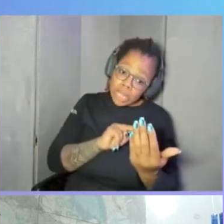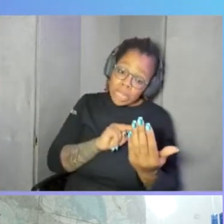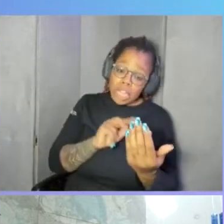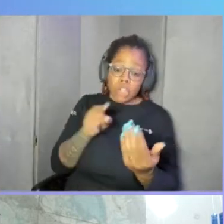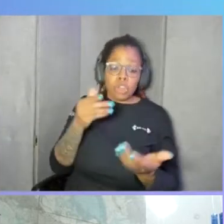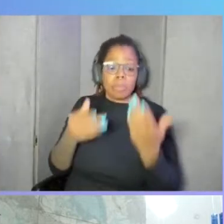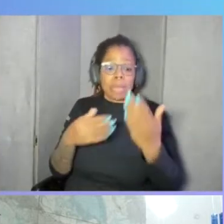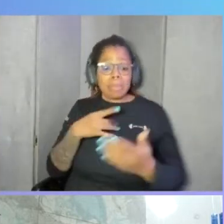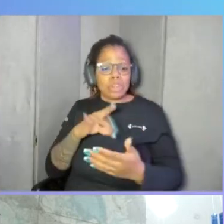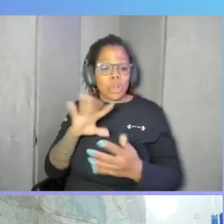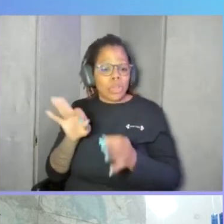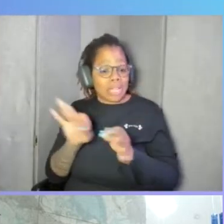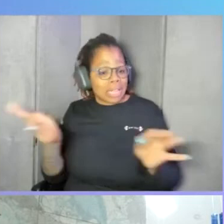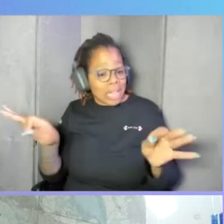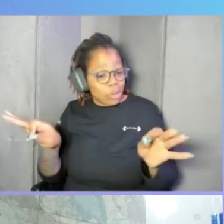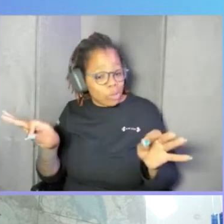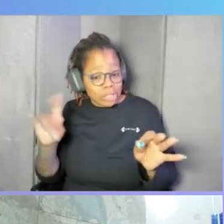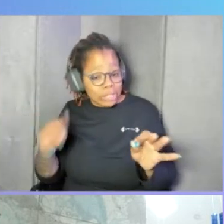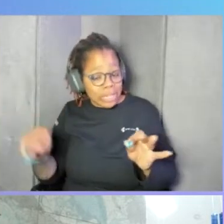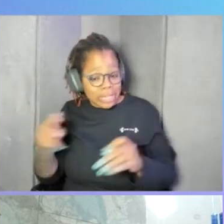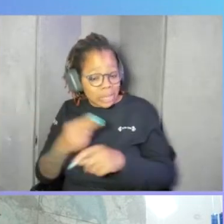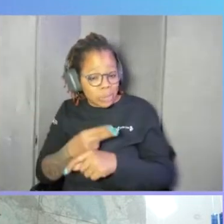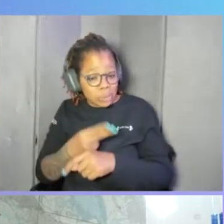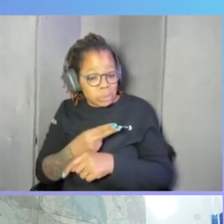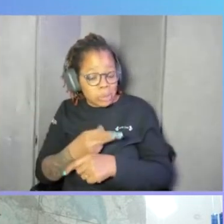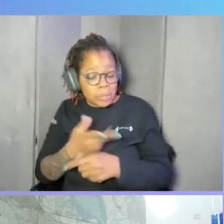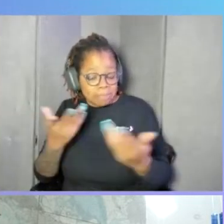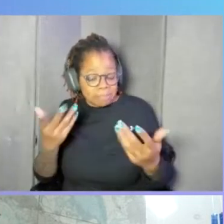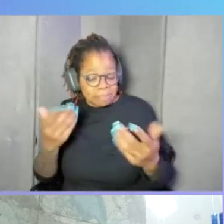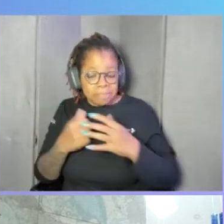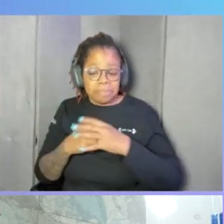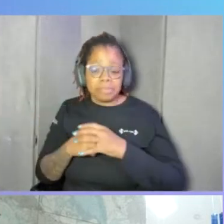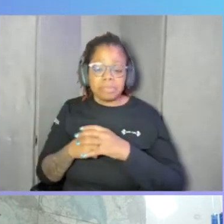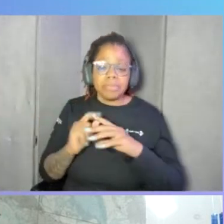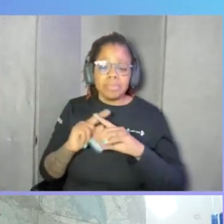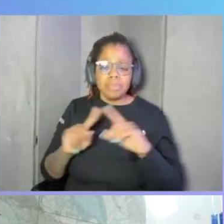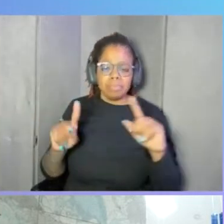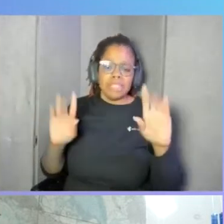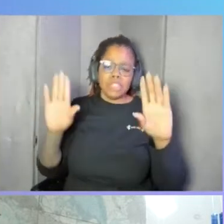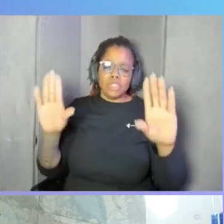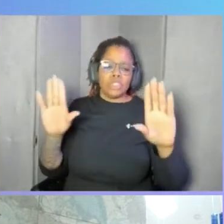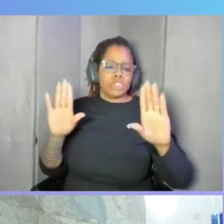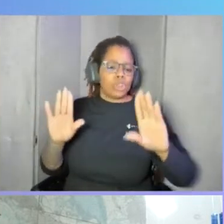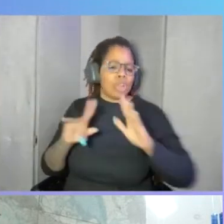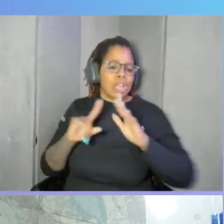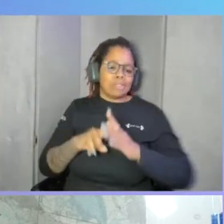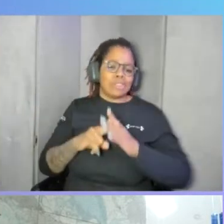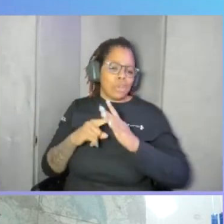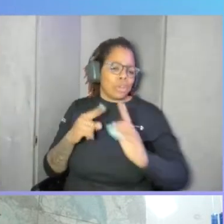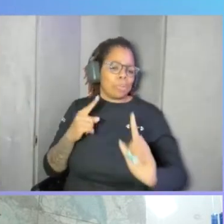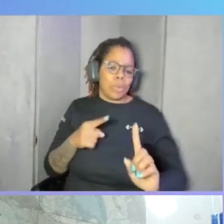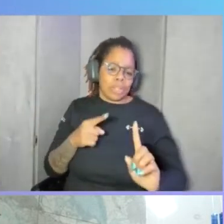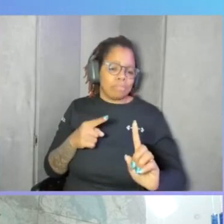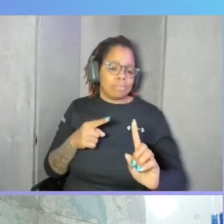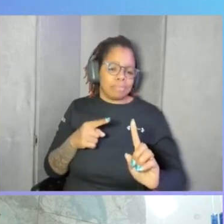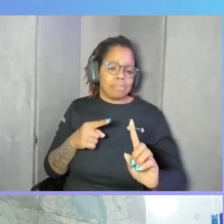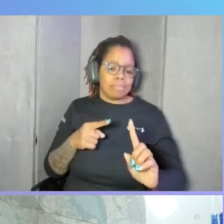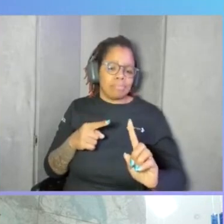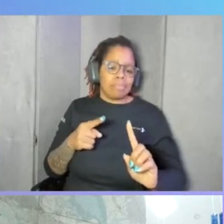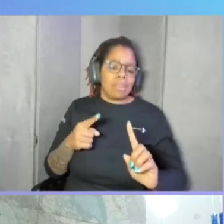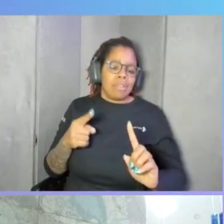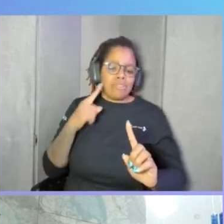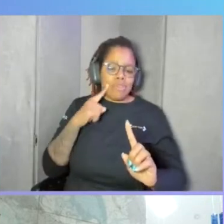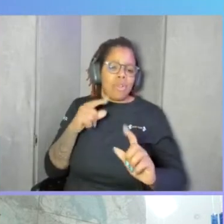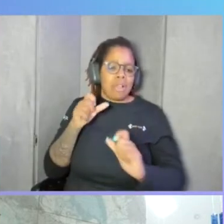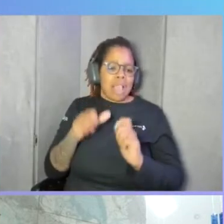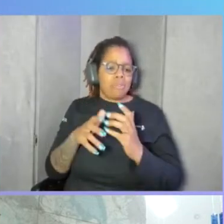not like the language that it generated necessarily, but it's a great starting point to getting